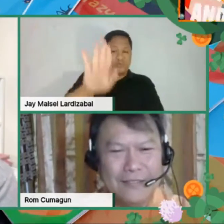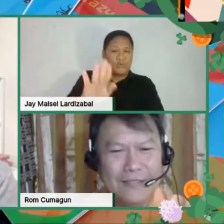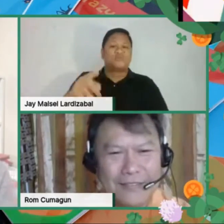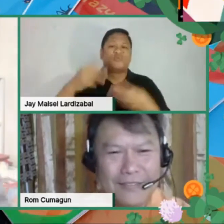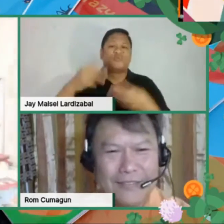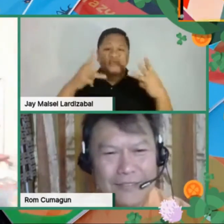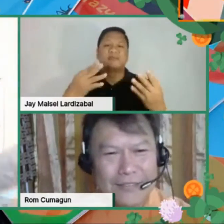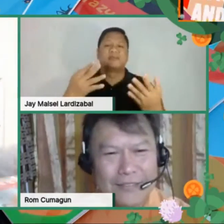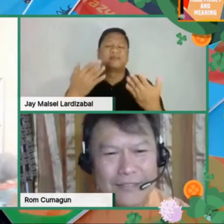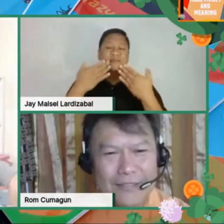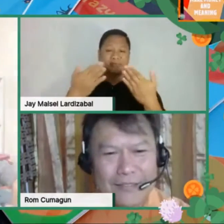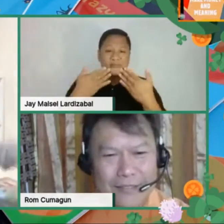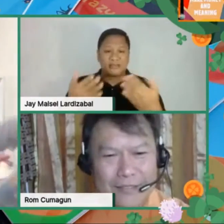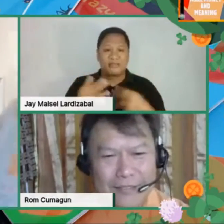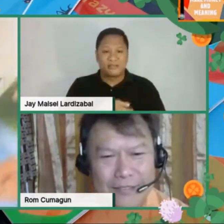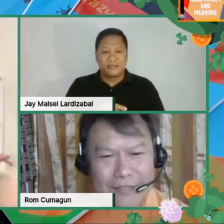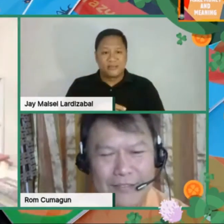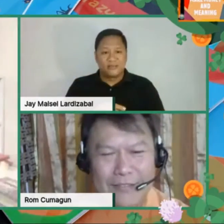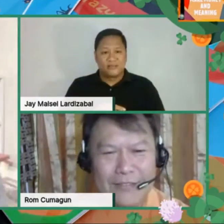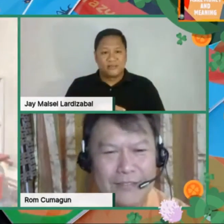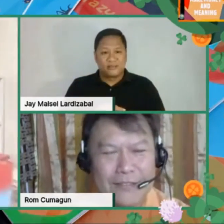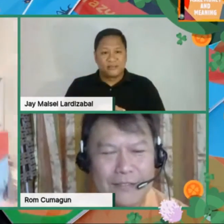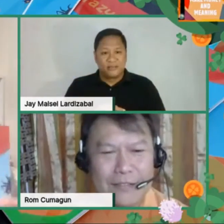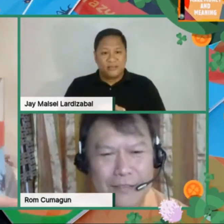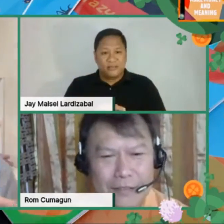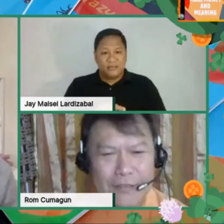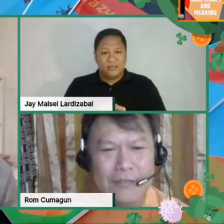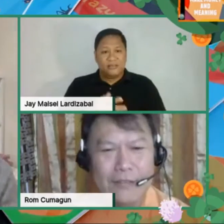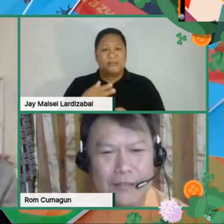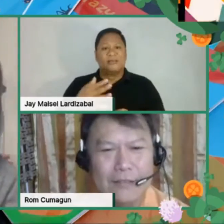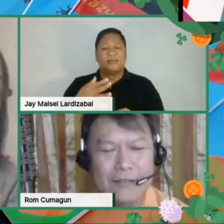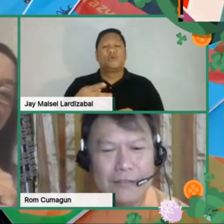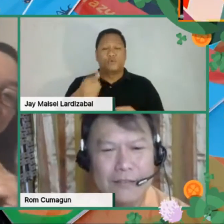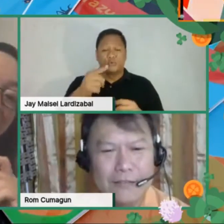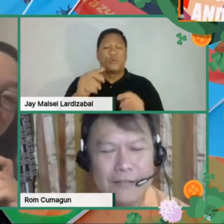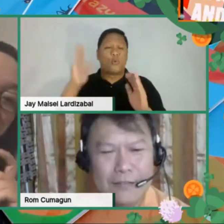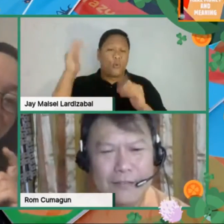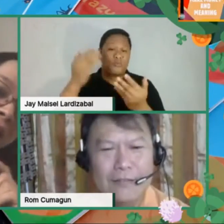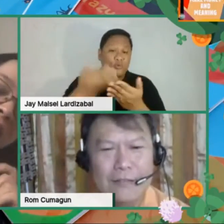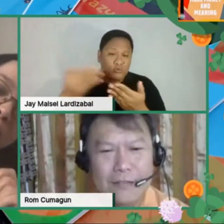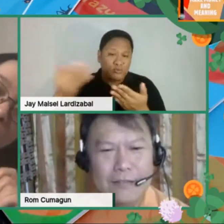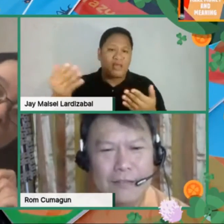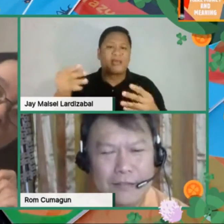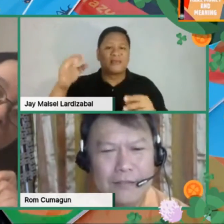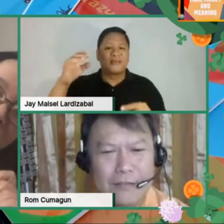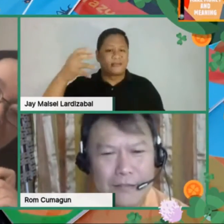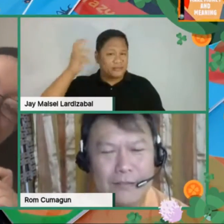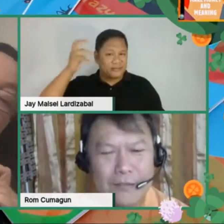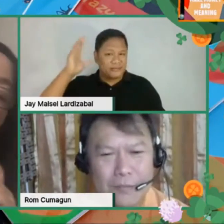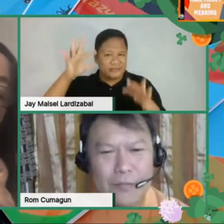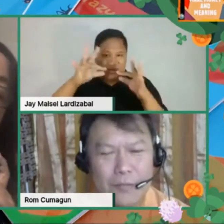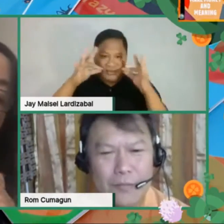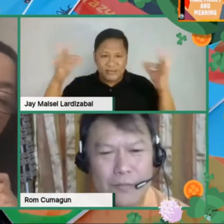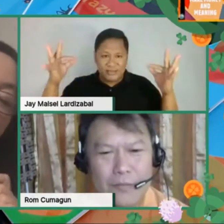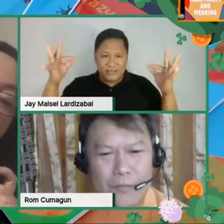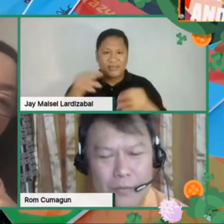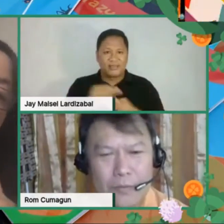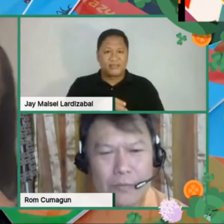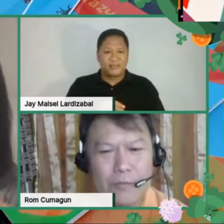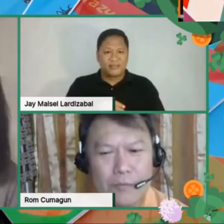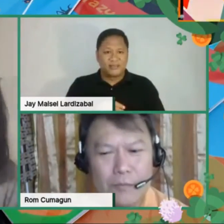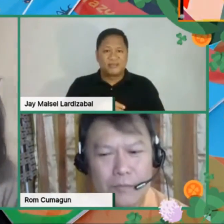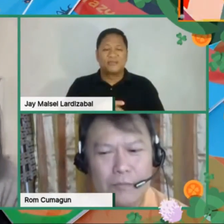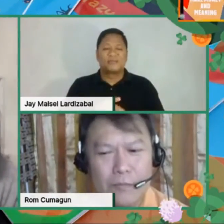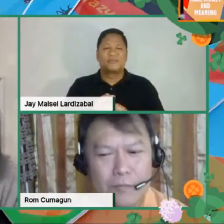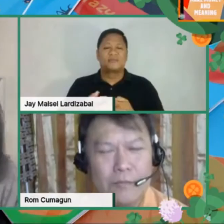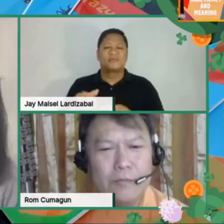And my book, My Crazy Cat, is a fun read aloud book for ages 3 to 8